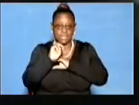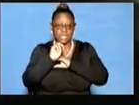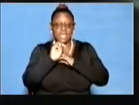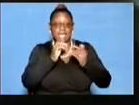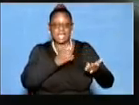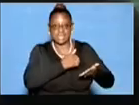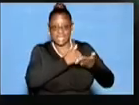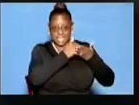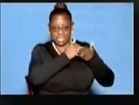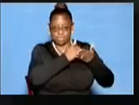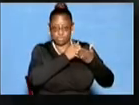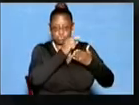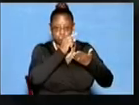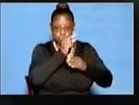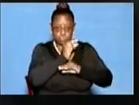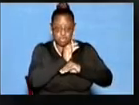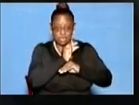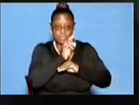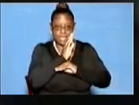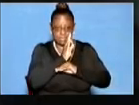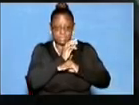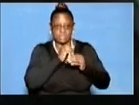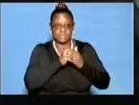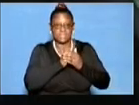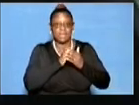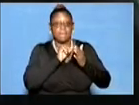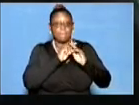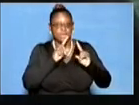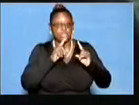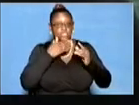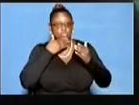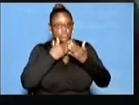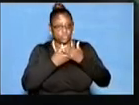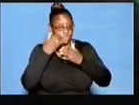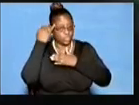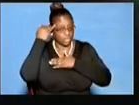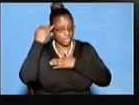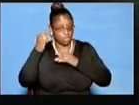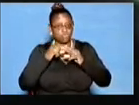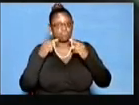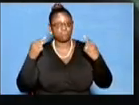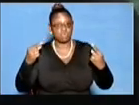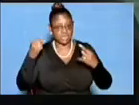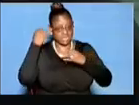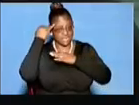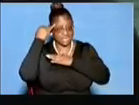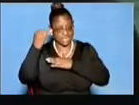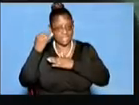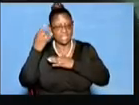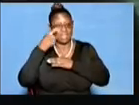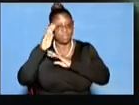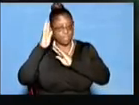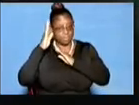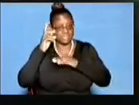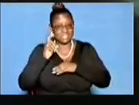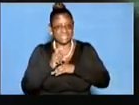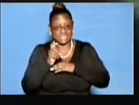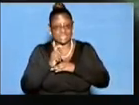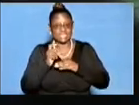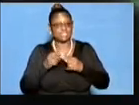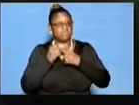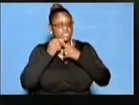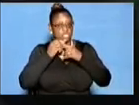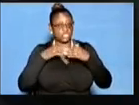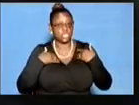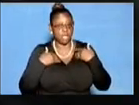Bahama DNA. And honestly, I think it's a great idea. It's something that the Bahamas desperately needs, especially when it comes to young